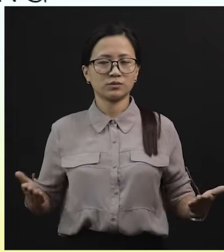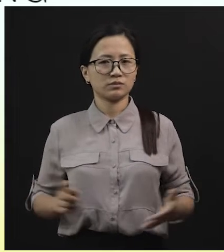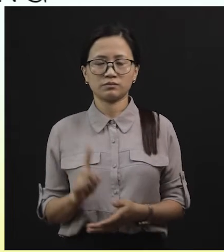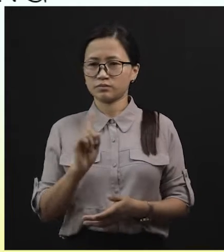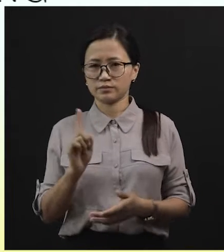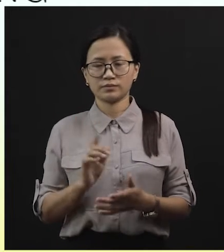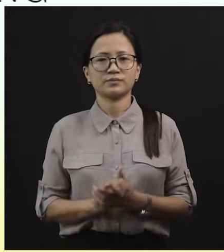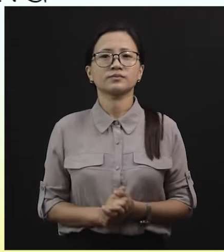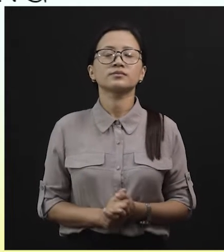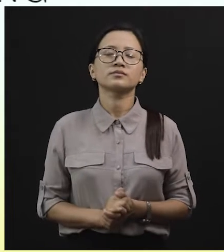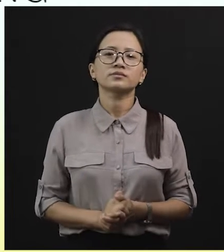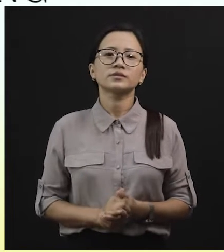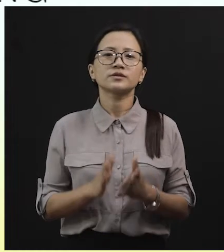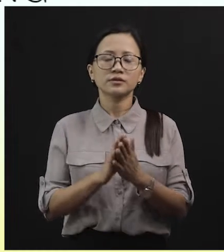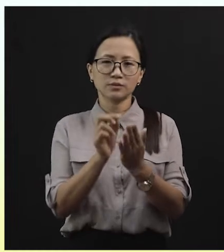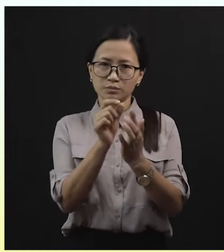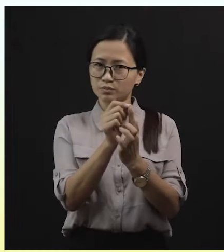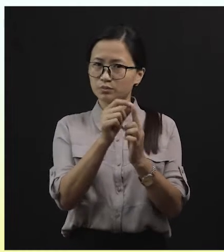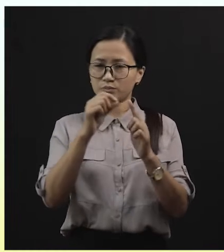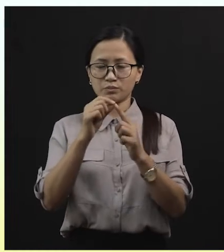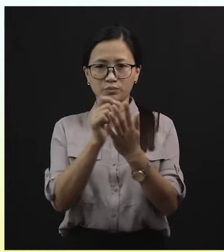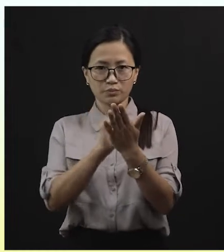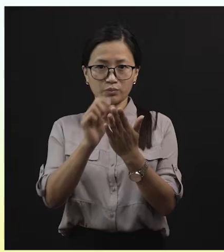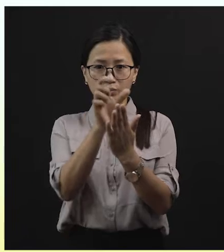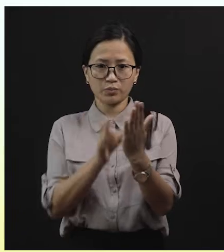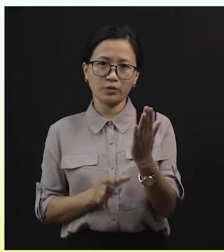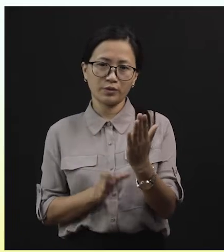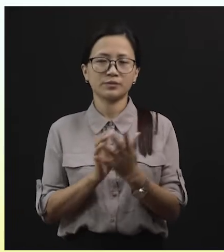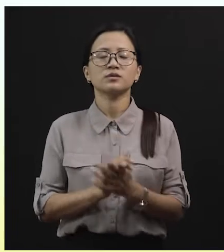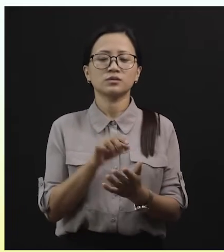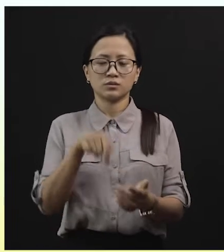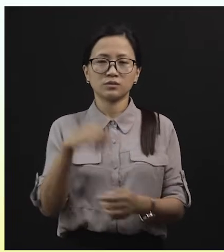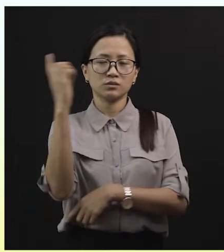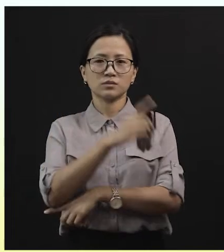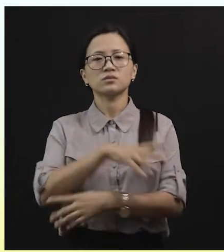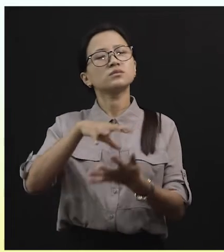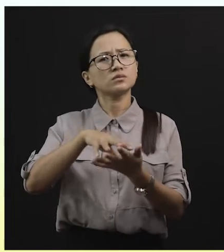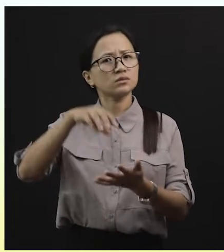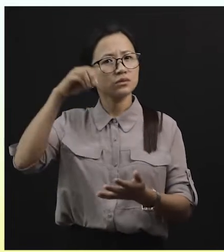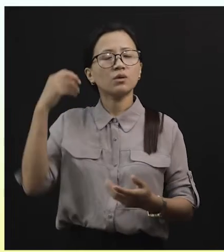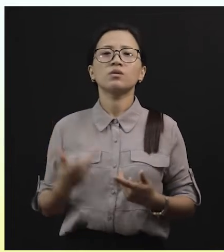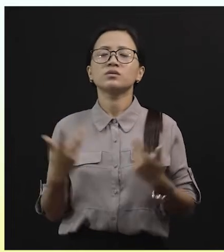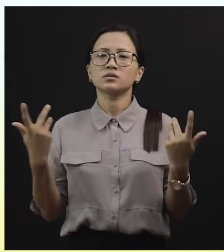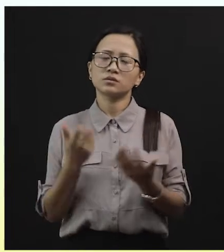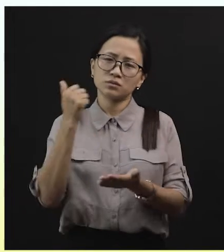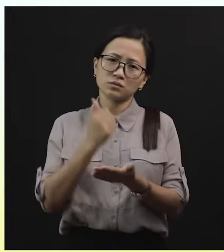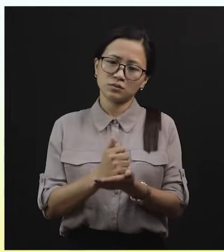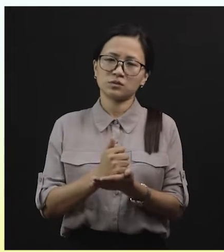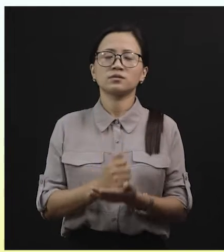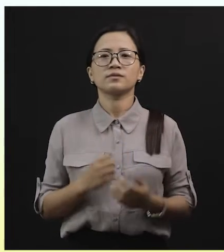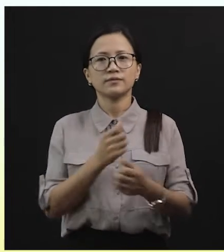Hurt No Living Things, this is a poem, and today we will be learning on why we should love all the